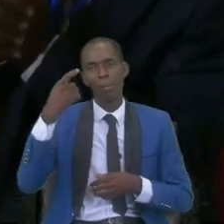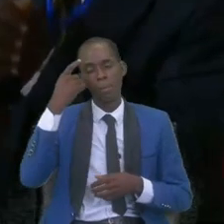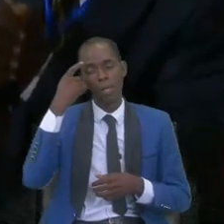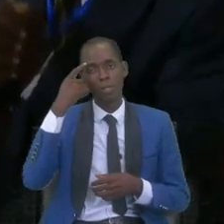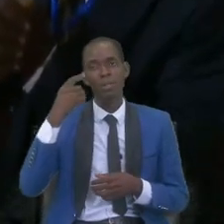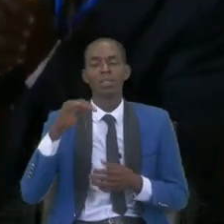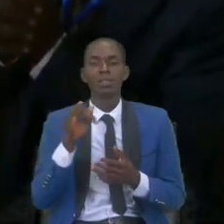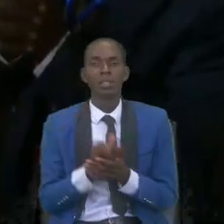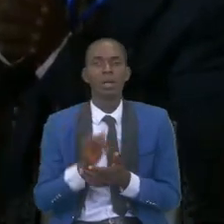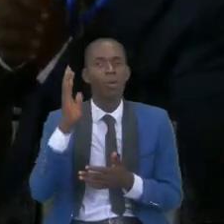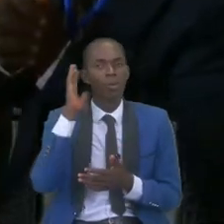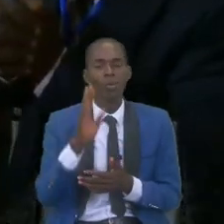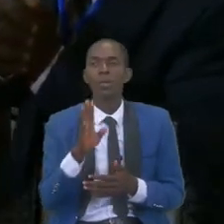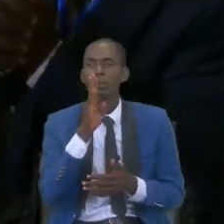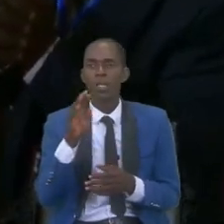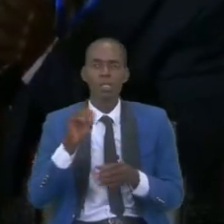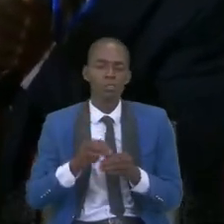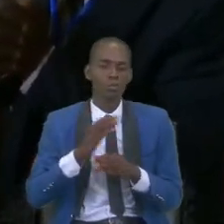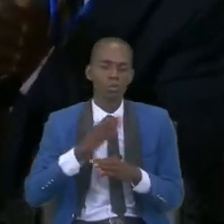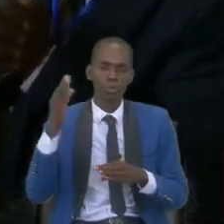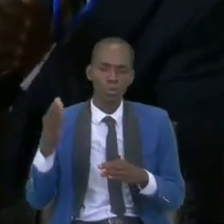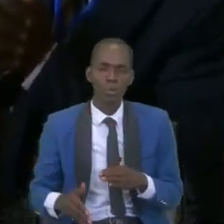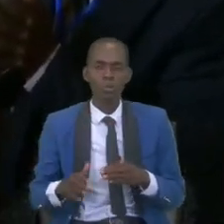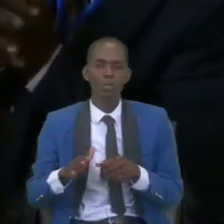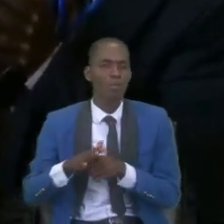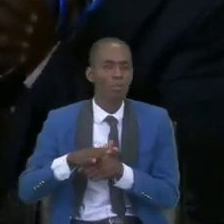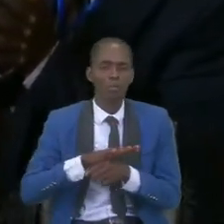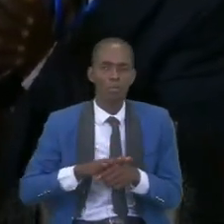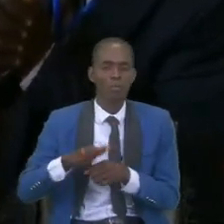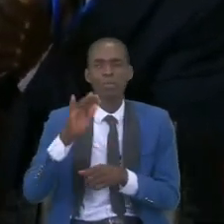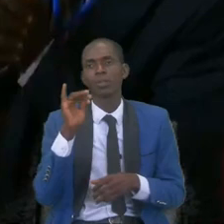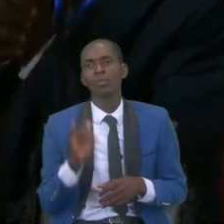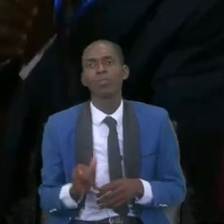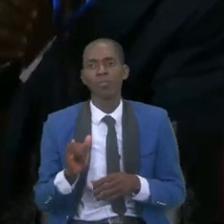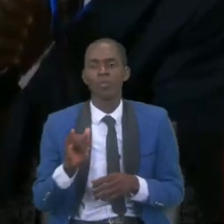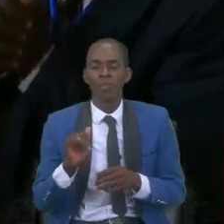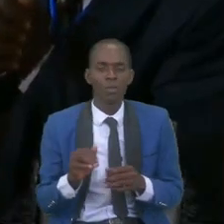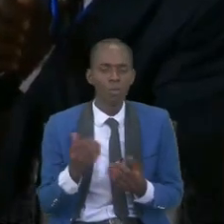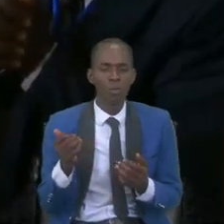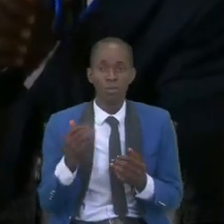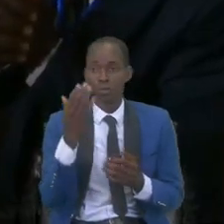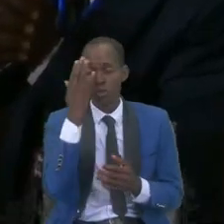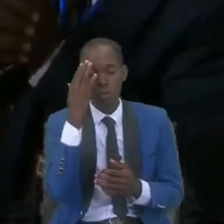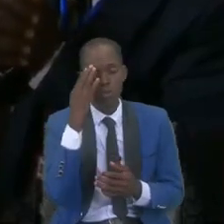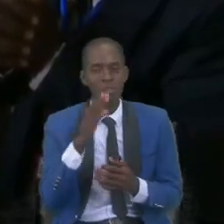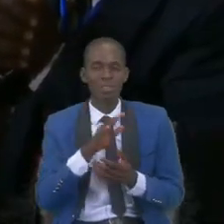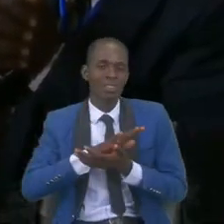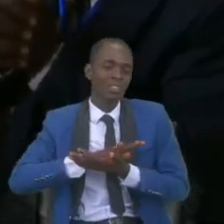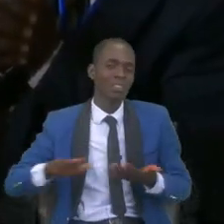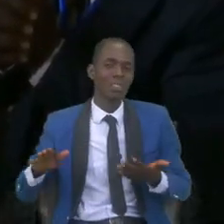be a totally, completely, entirely, spotlessly, clean,